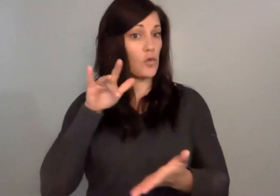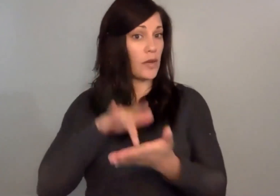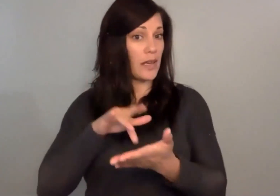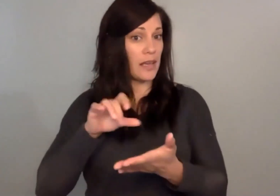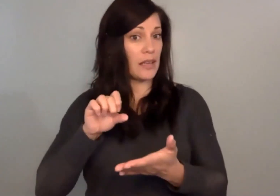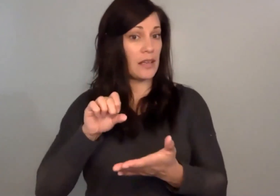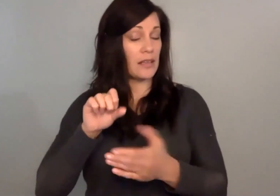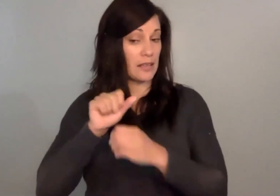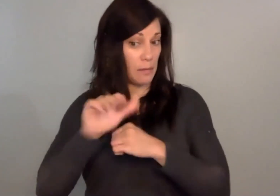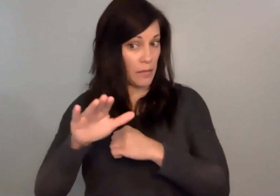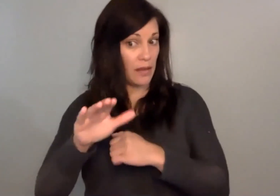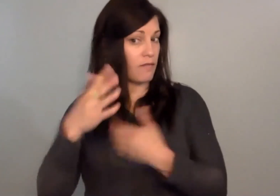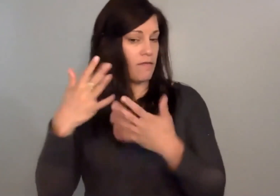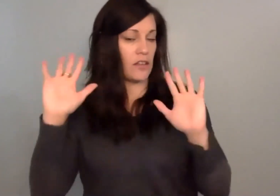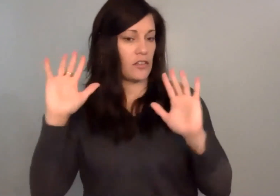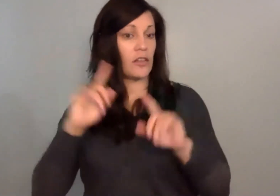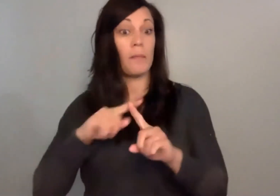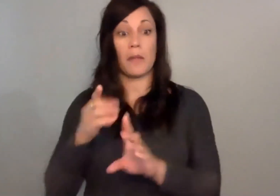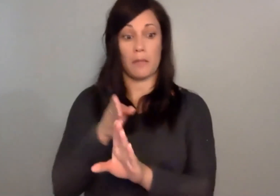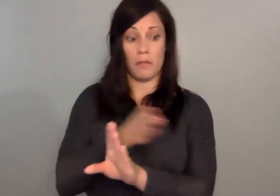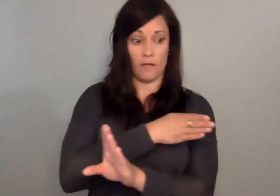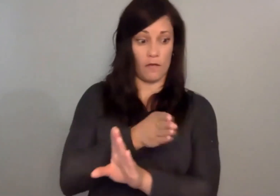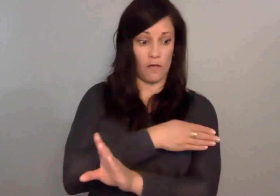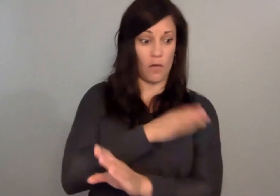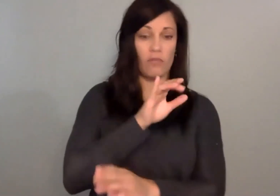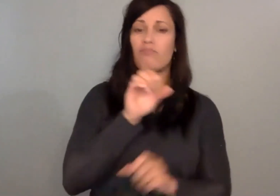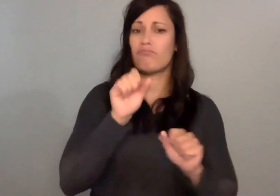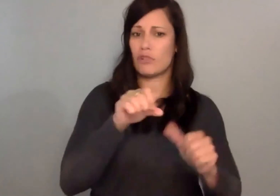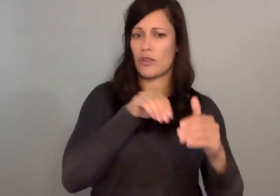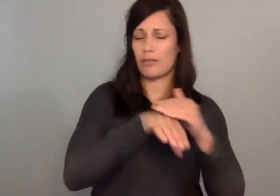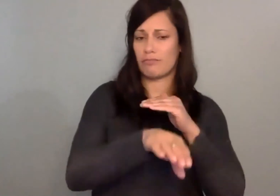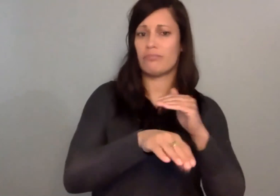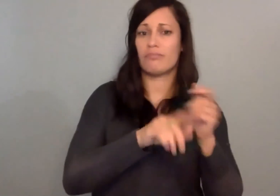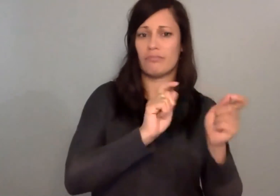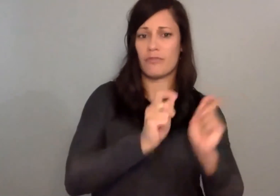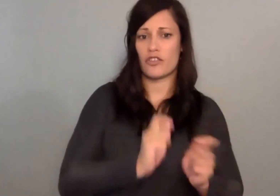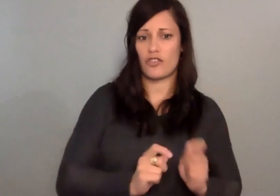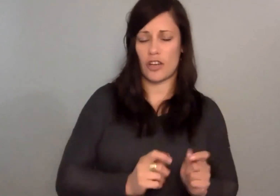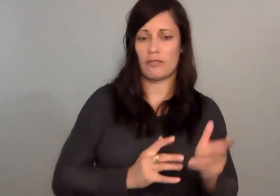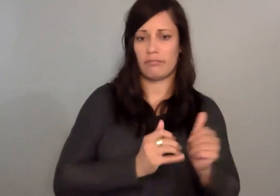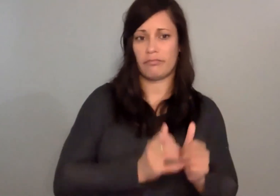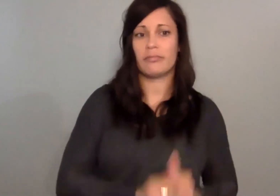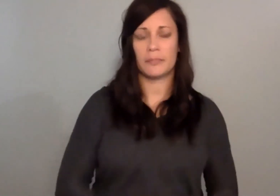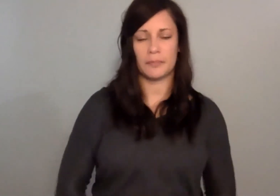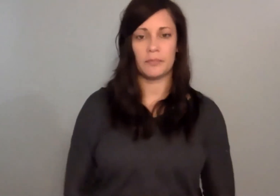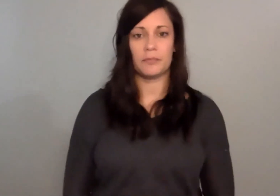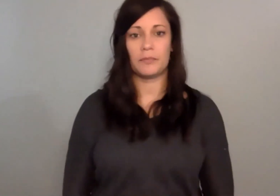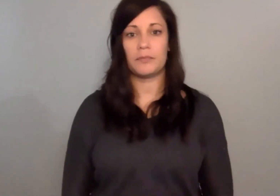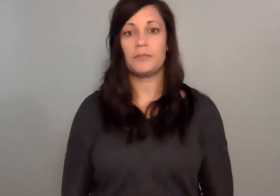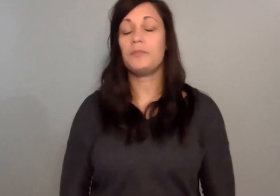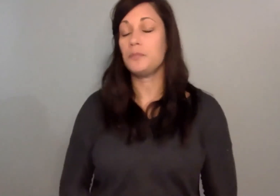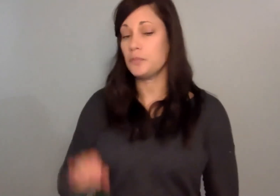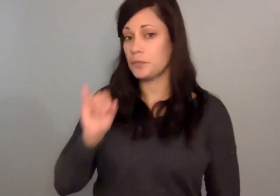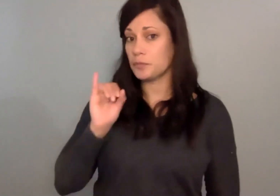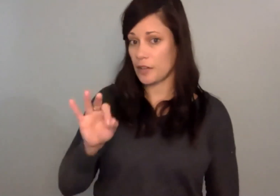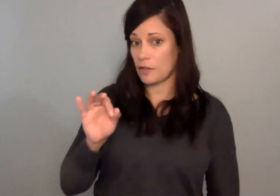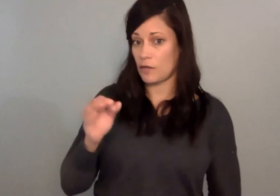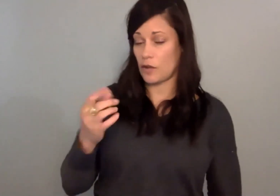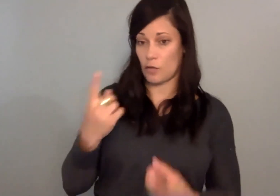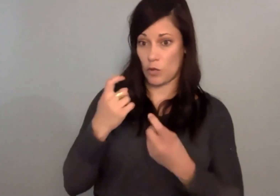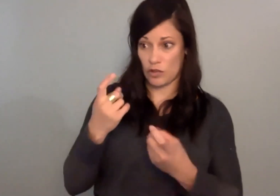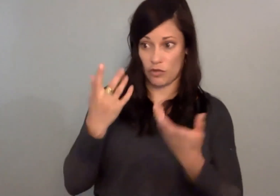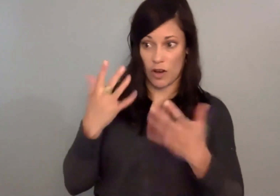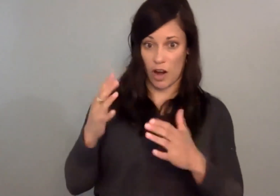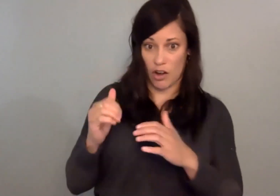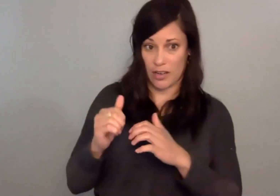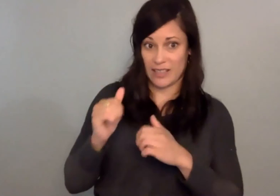until then, you can continue to make changes. And if you have questions for those who have submitted an application, you can also still